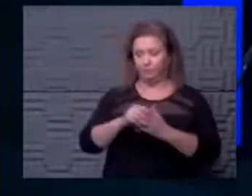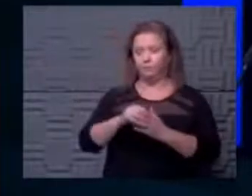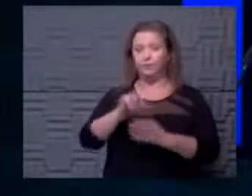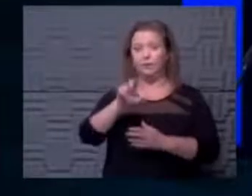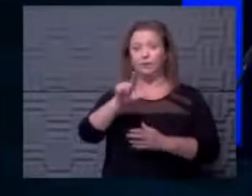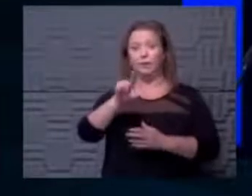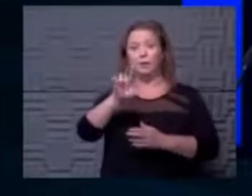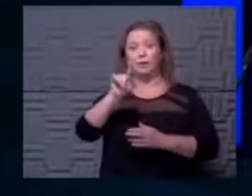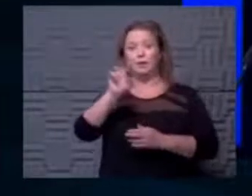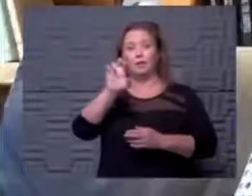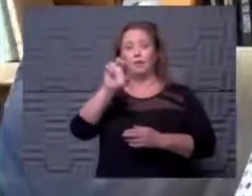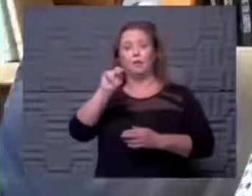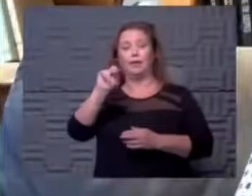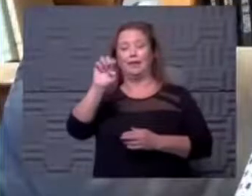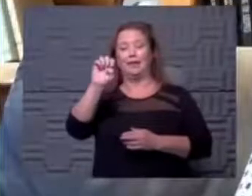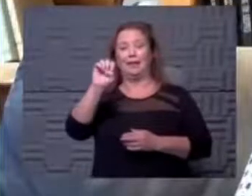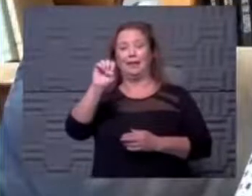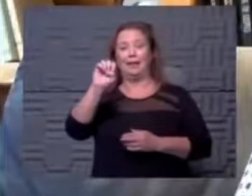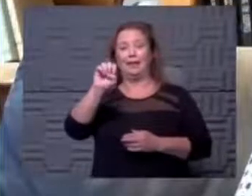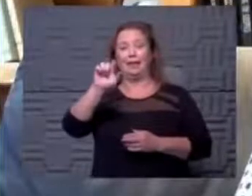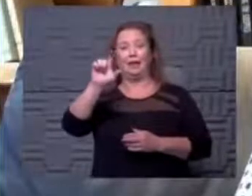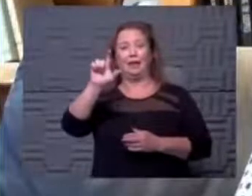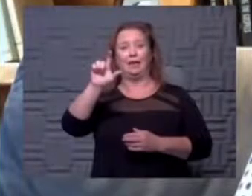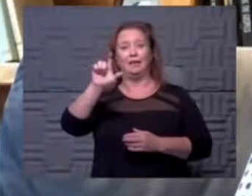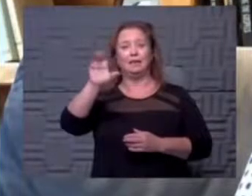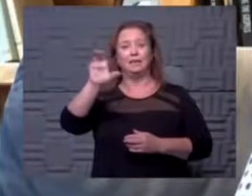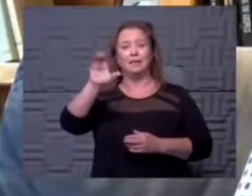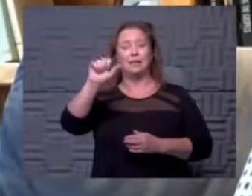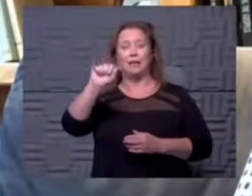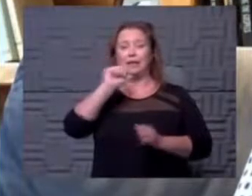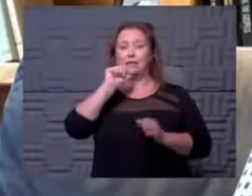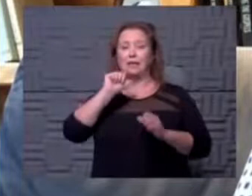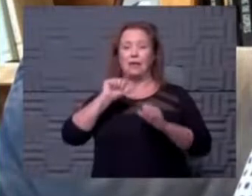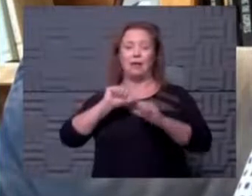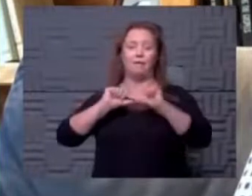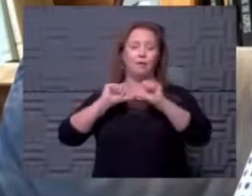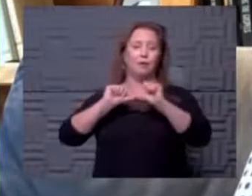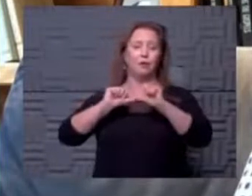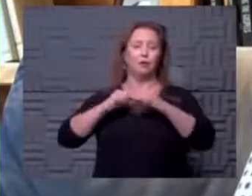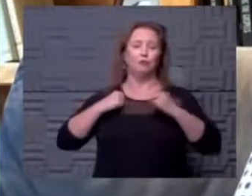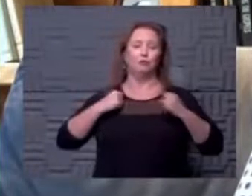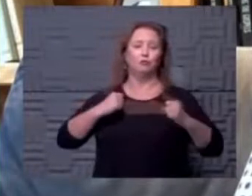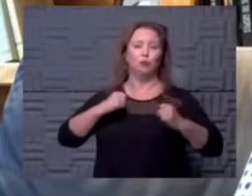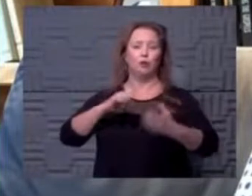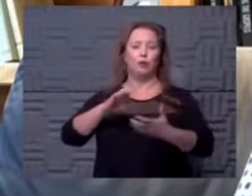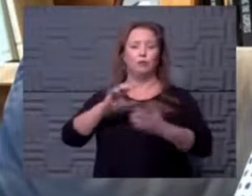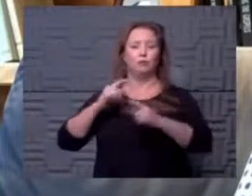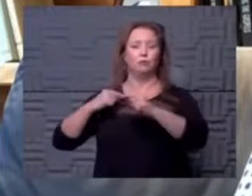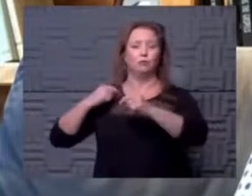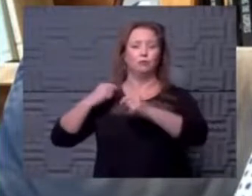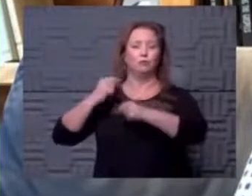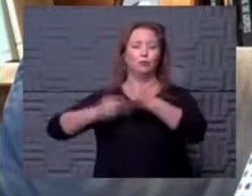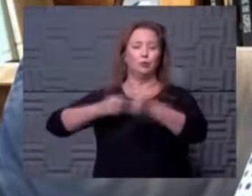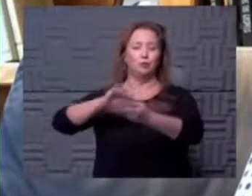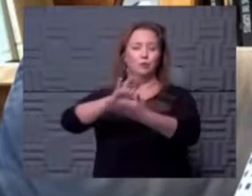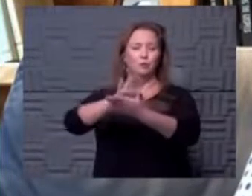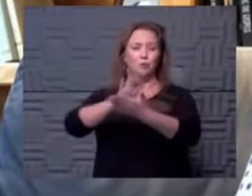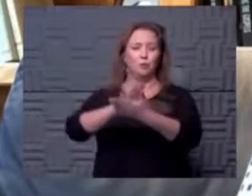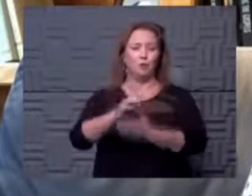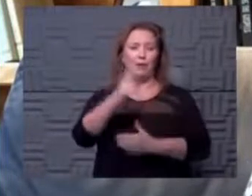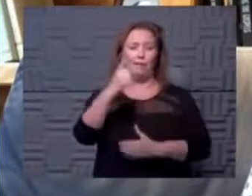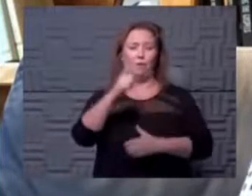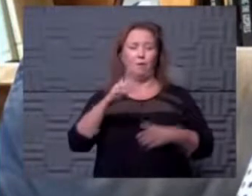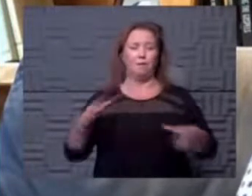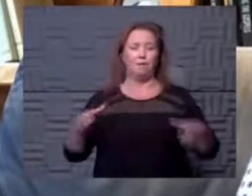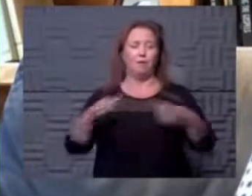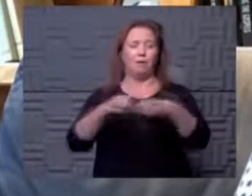Lutheran ELCA does not have a strong tradition of having schools. So we only have one congregation actually in St.